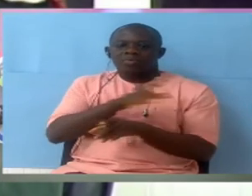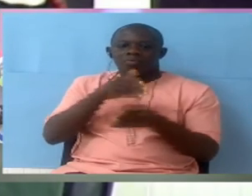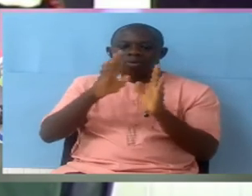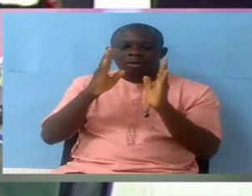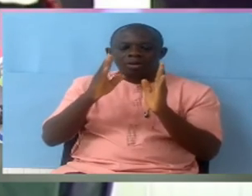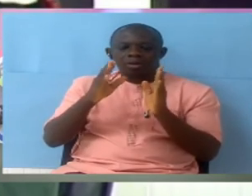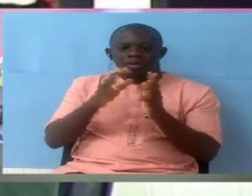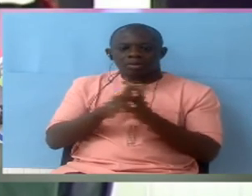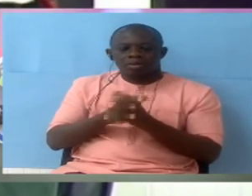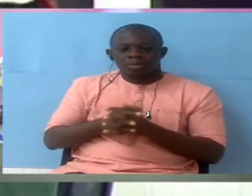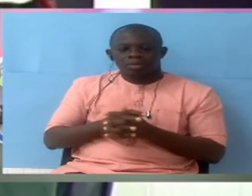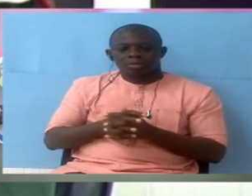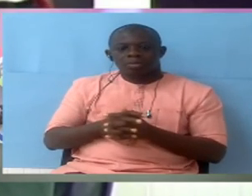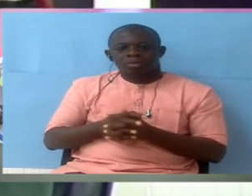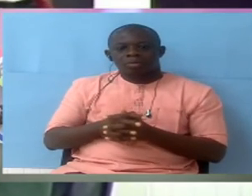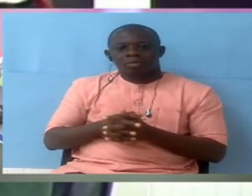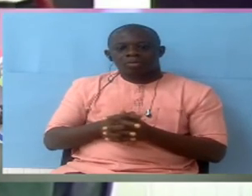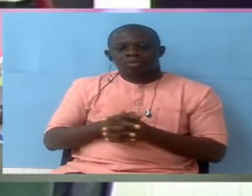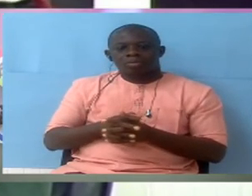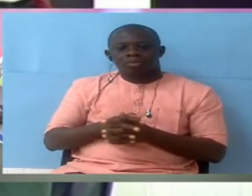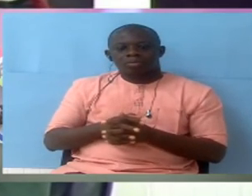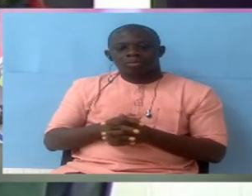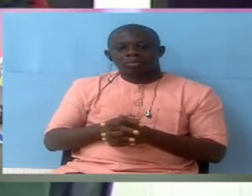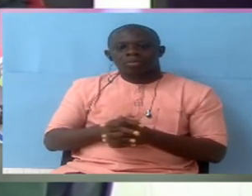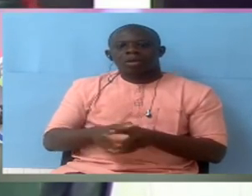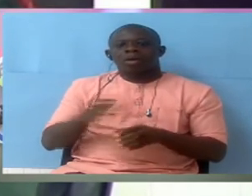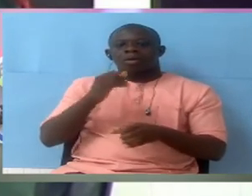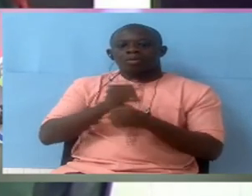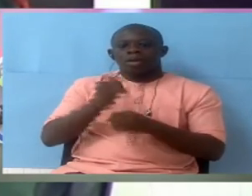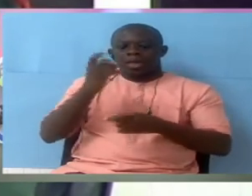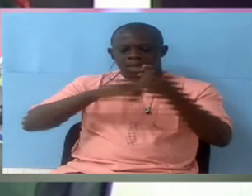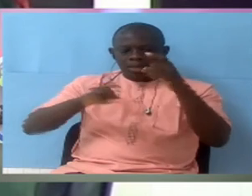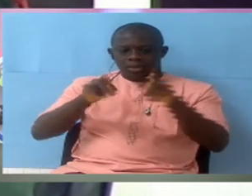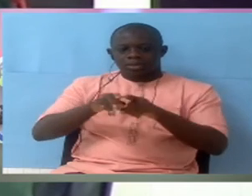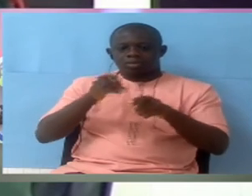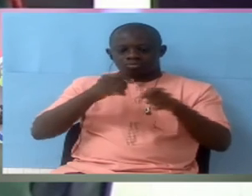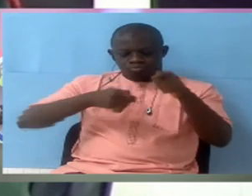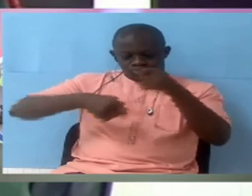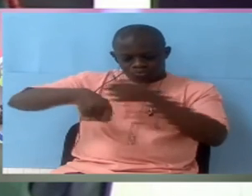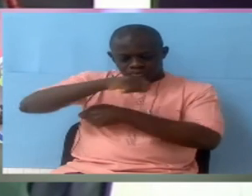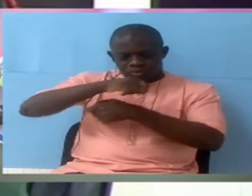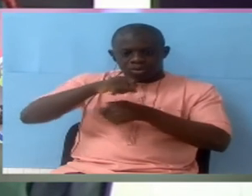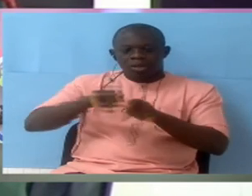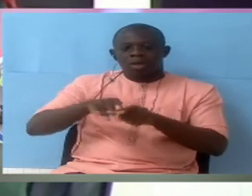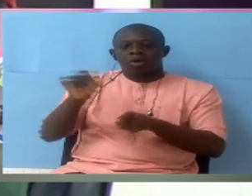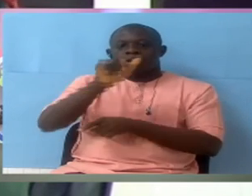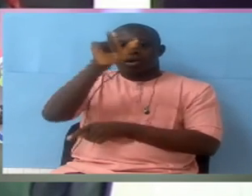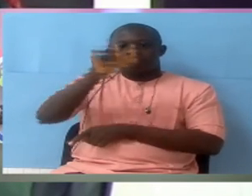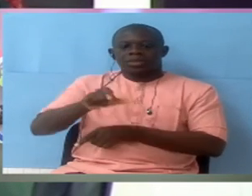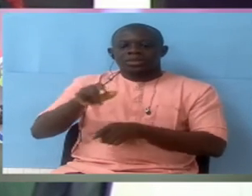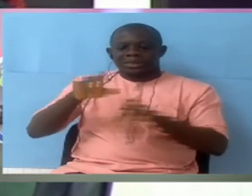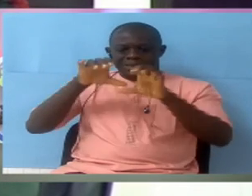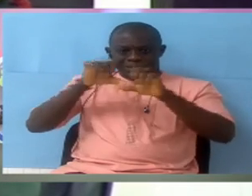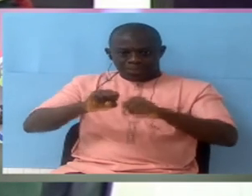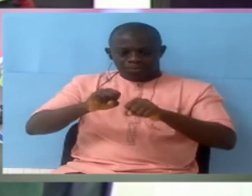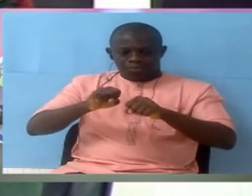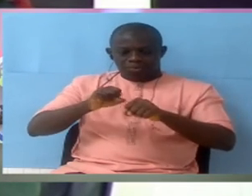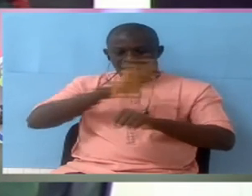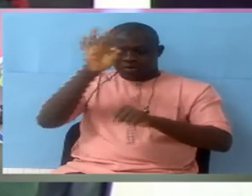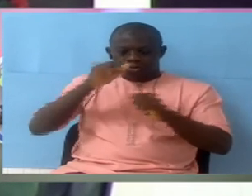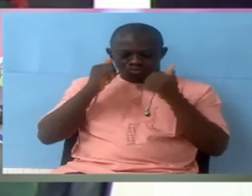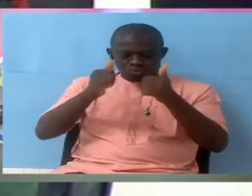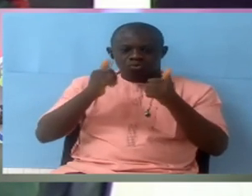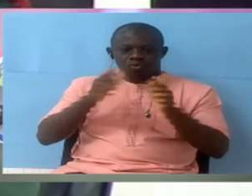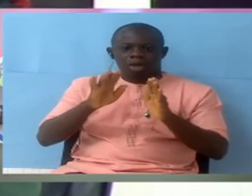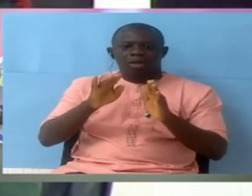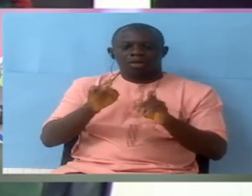bopa bi nonu. It was twist on the right side and then the guy handle it. Dañ ko lomas